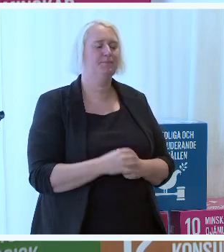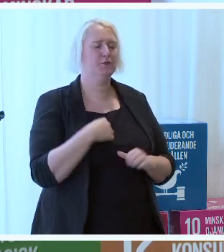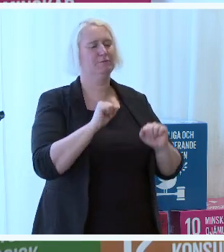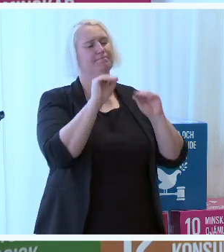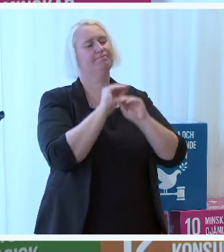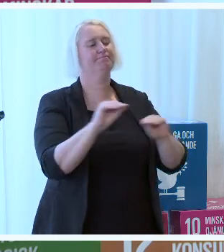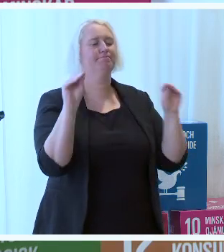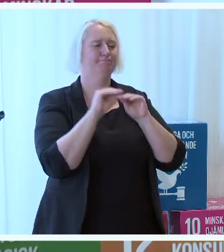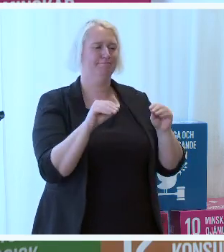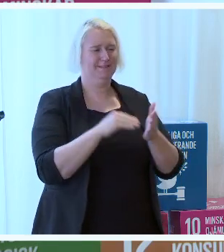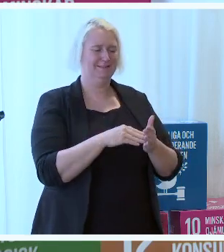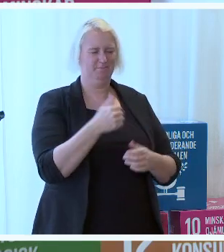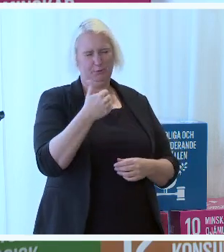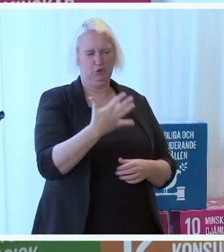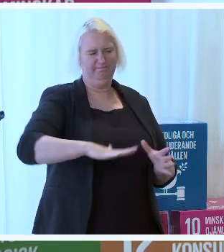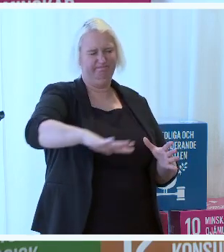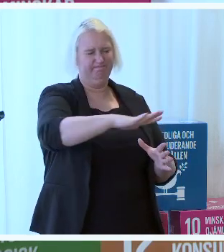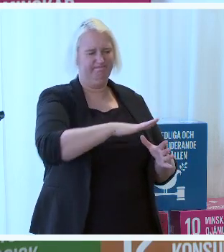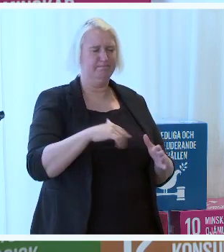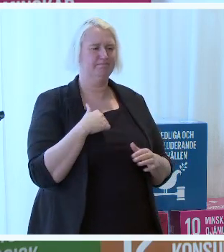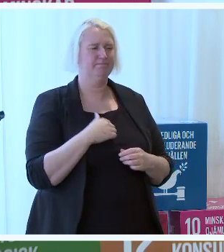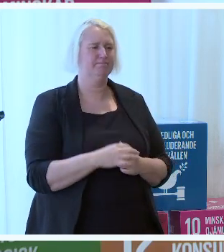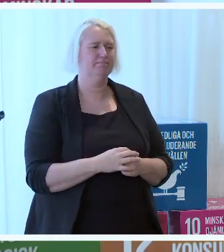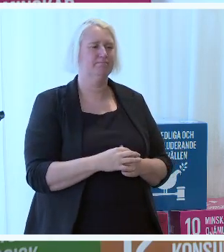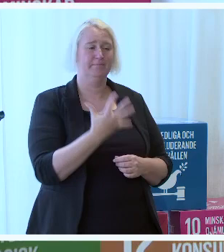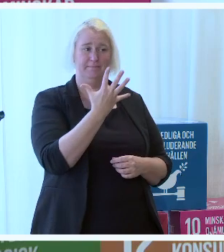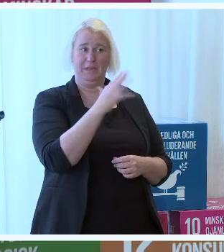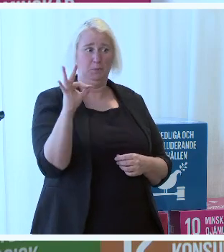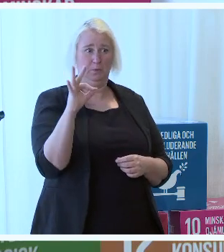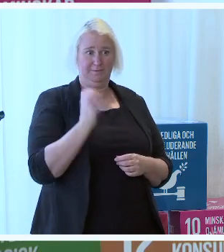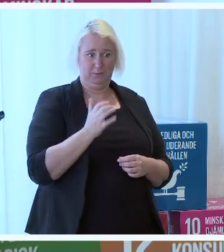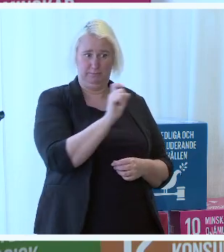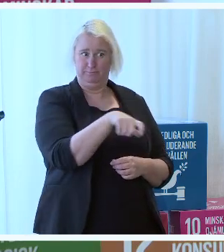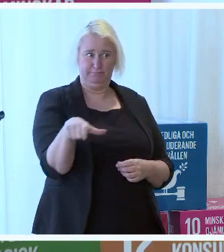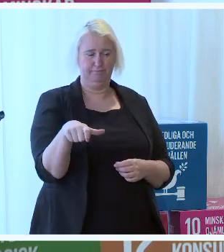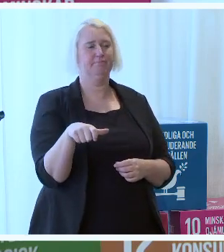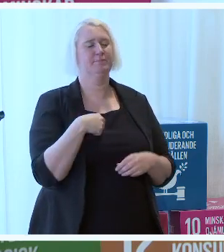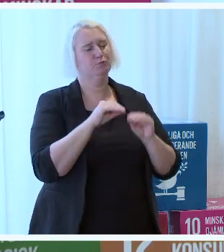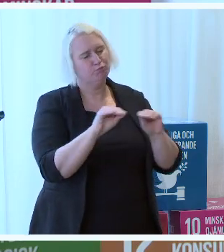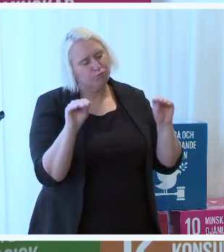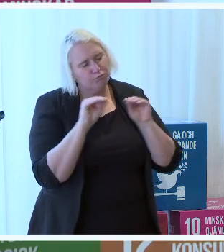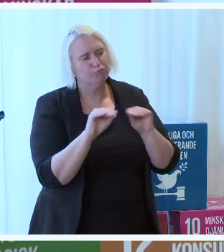village we were visiting. There were 500 women who we have trained on early and forced marriage,